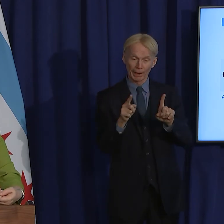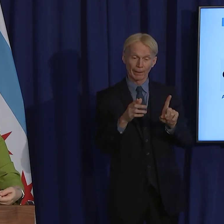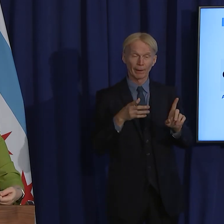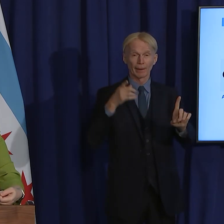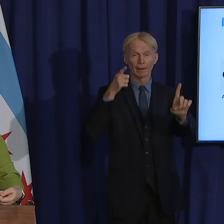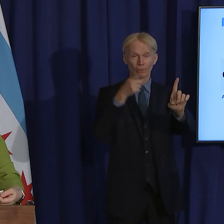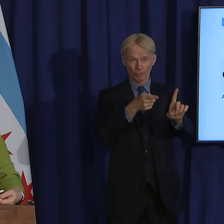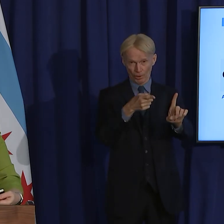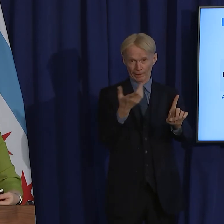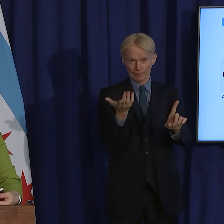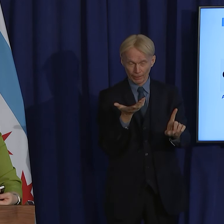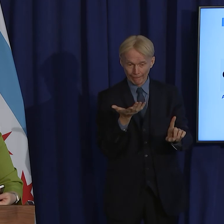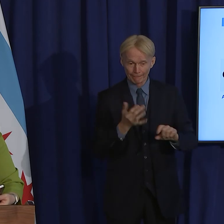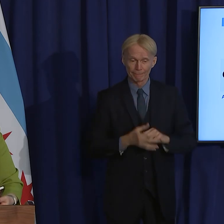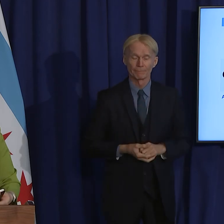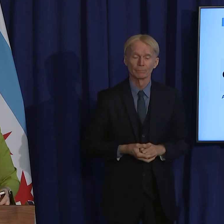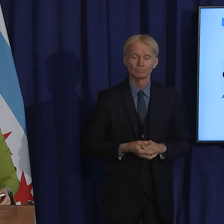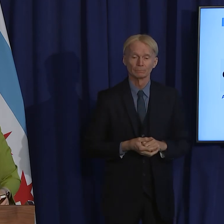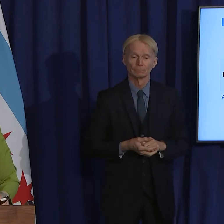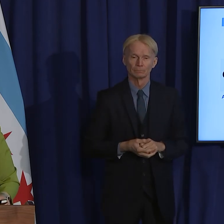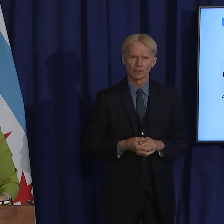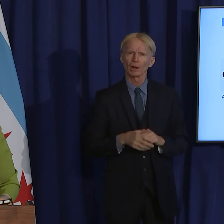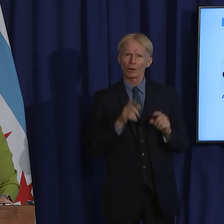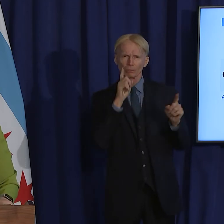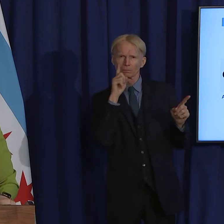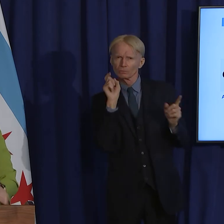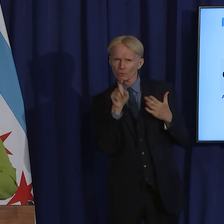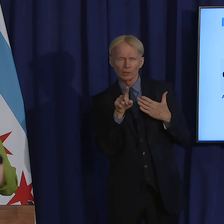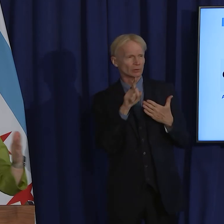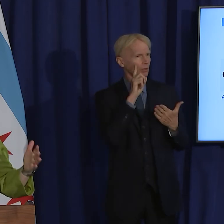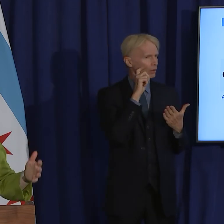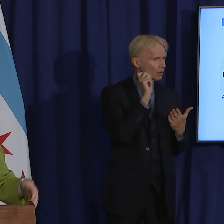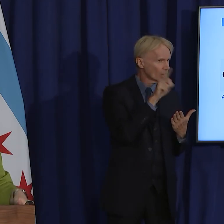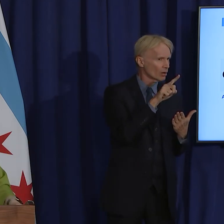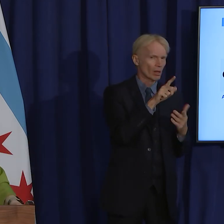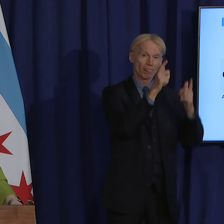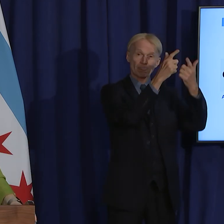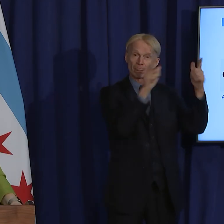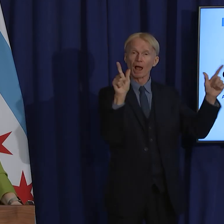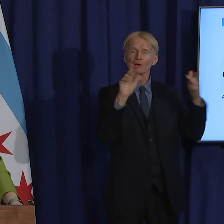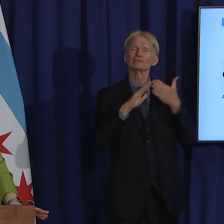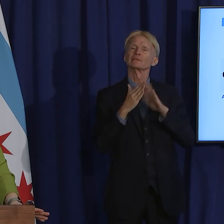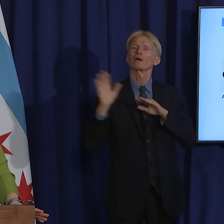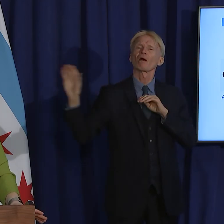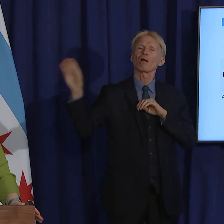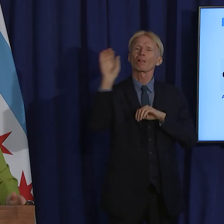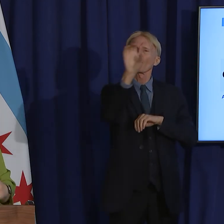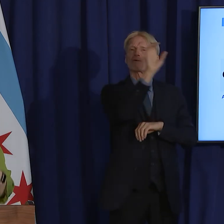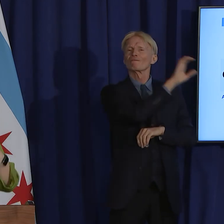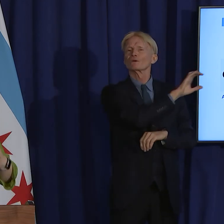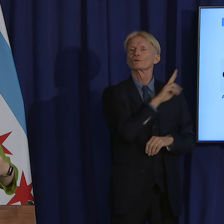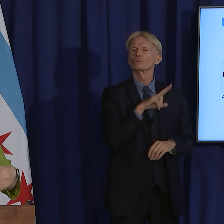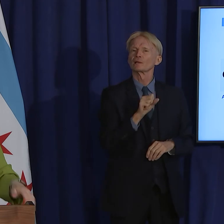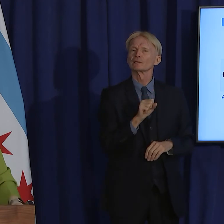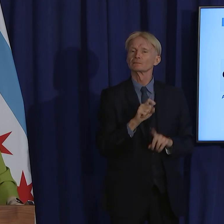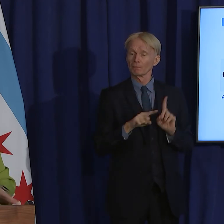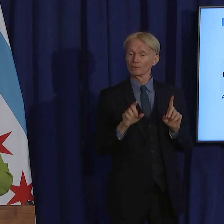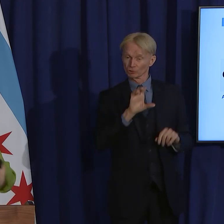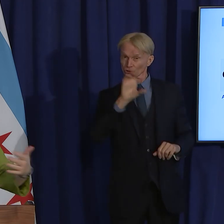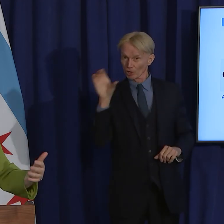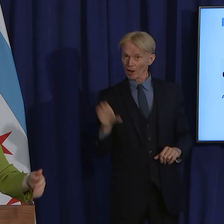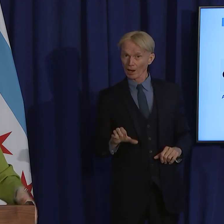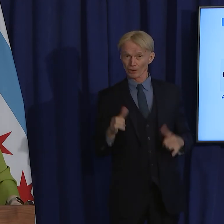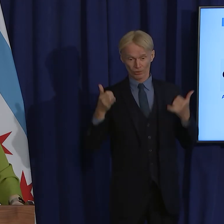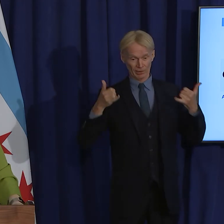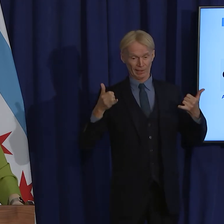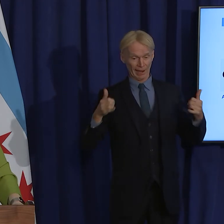though, because we've been watching pretty closely vaccination rates across large cities. And not only are we ahead of, where we